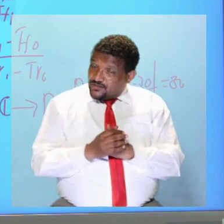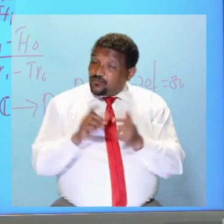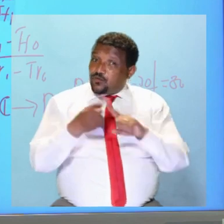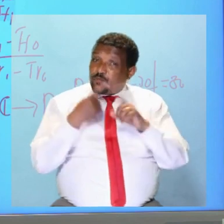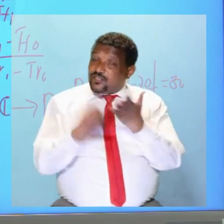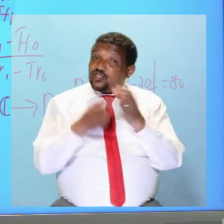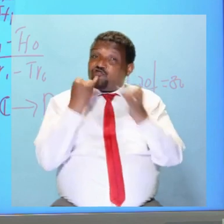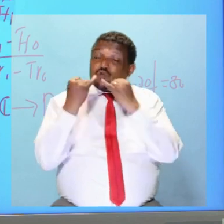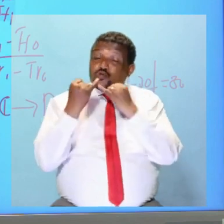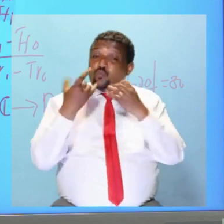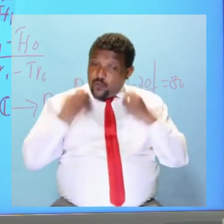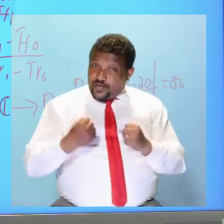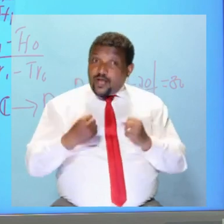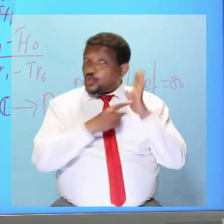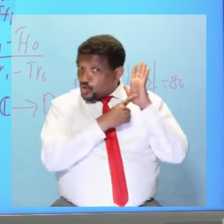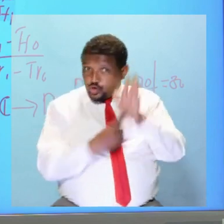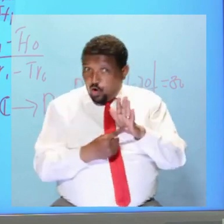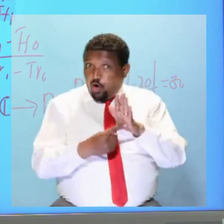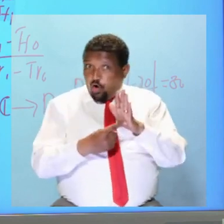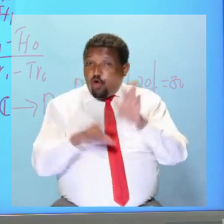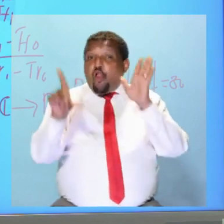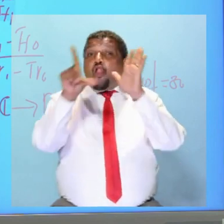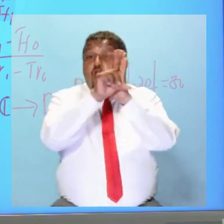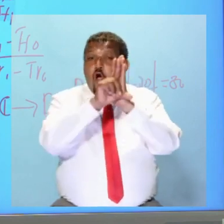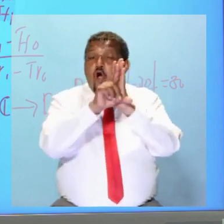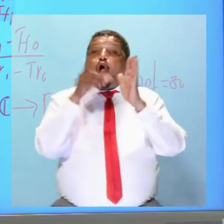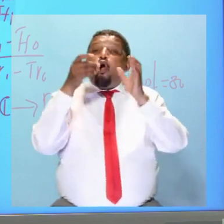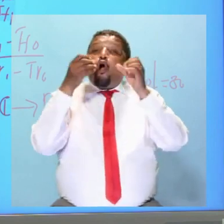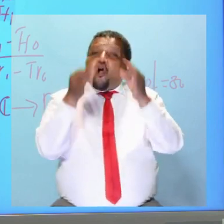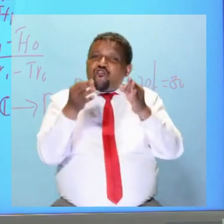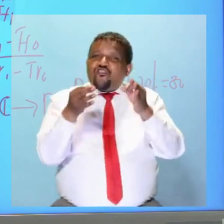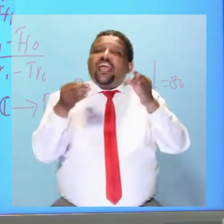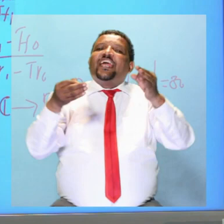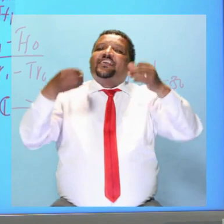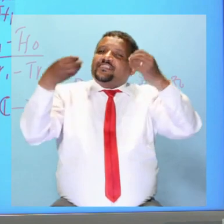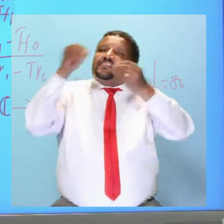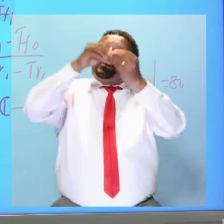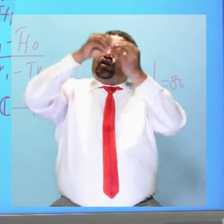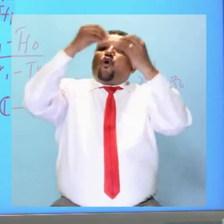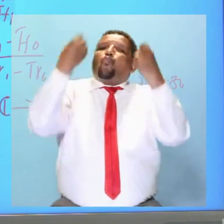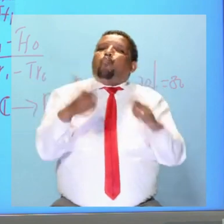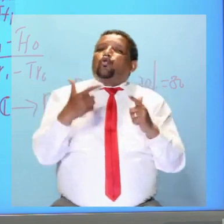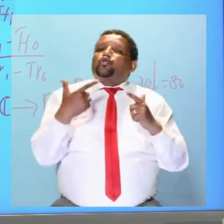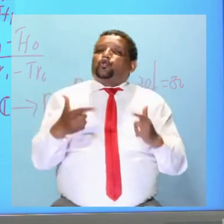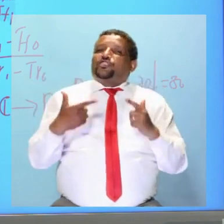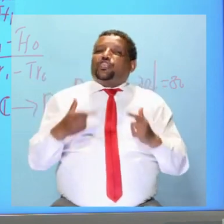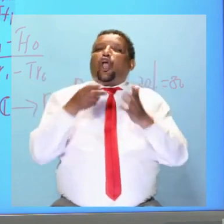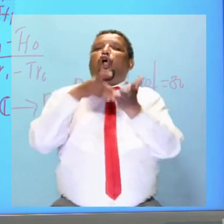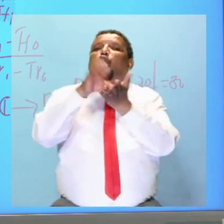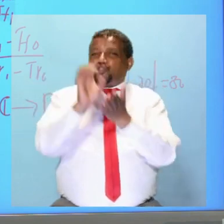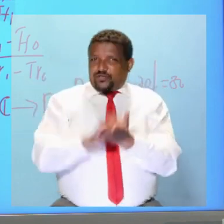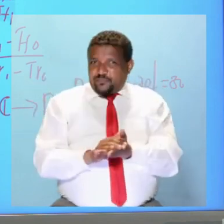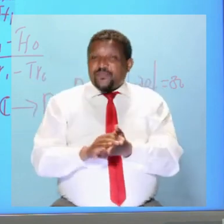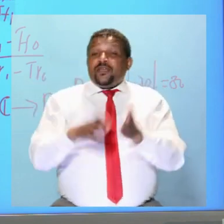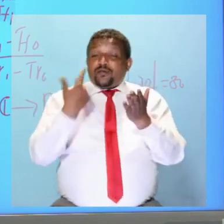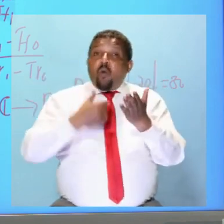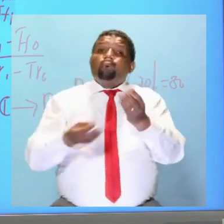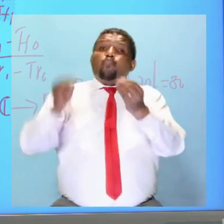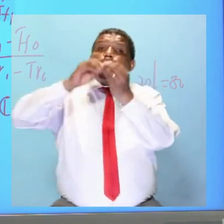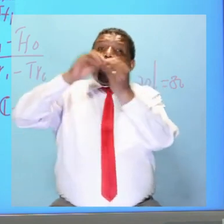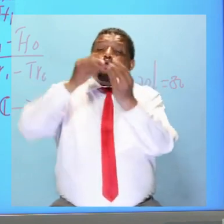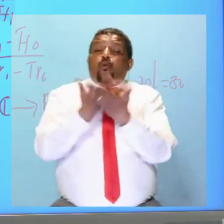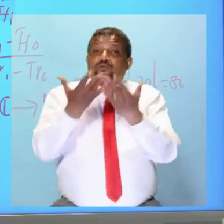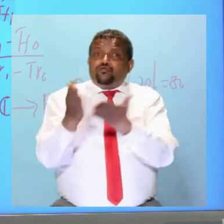can show the law of increasing opportunity cost, which states that as we produce more and more of